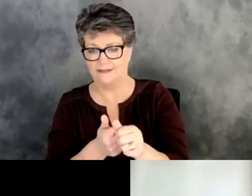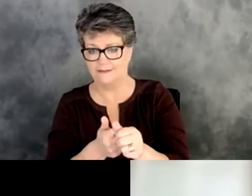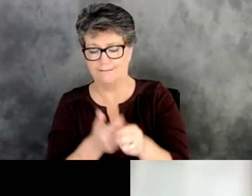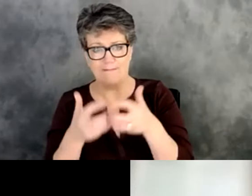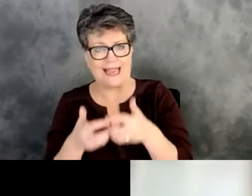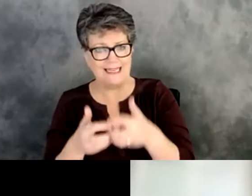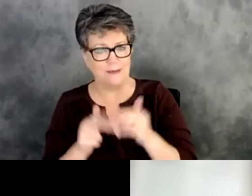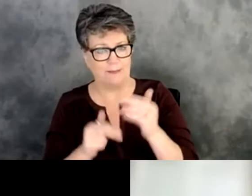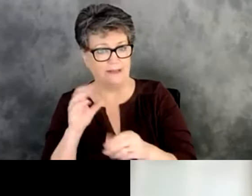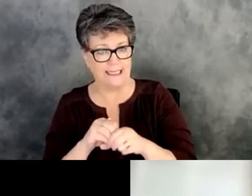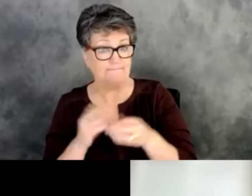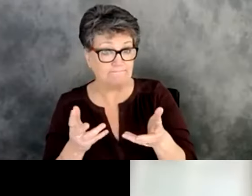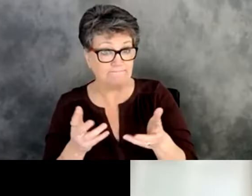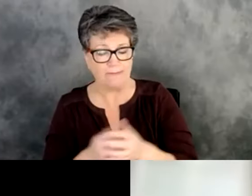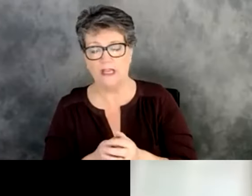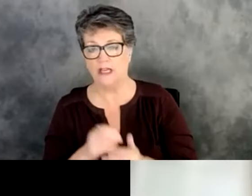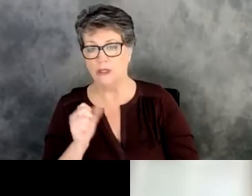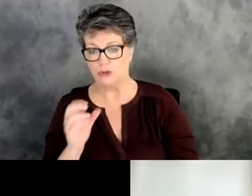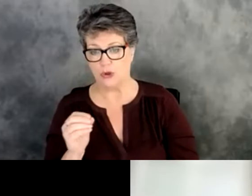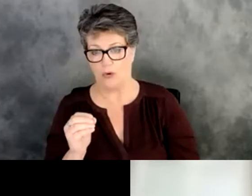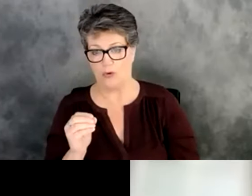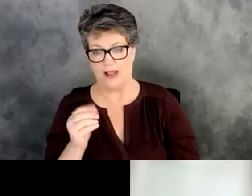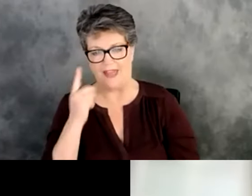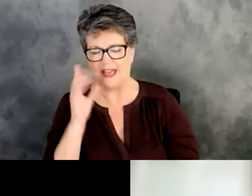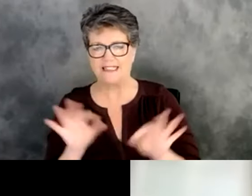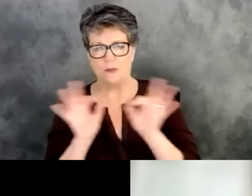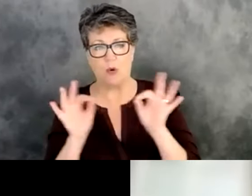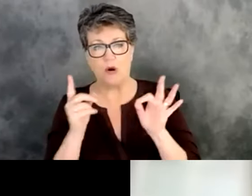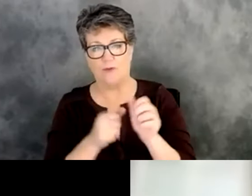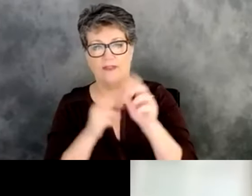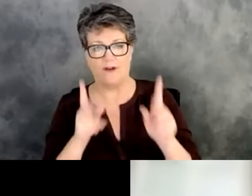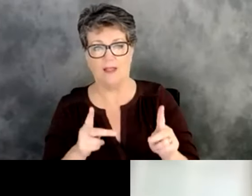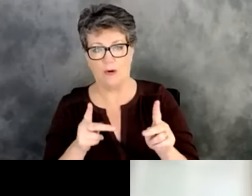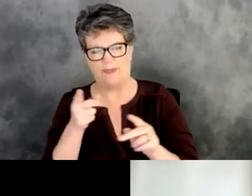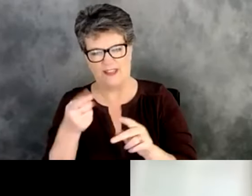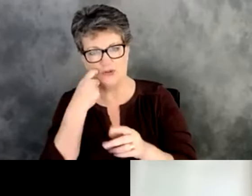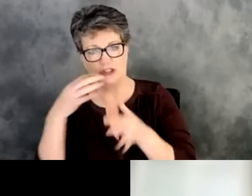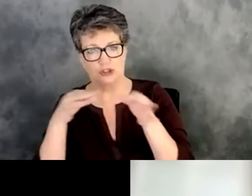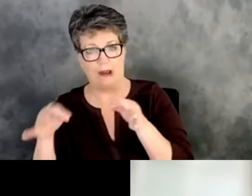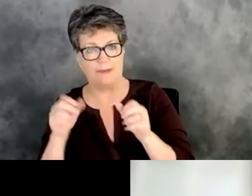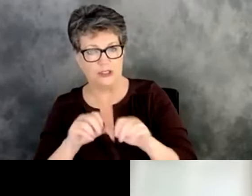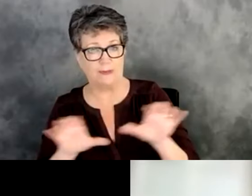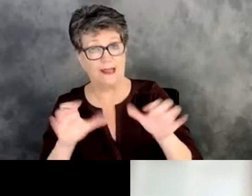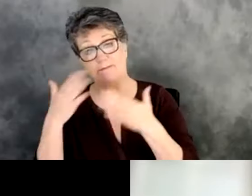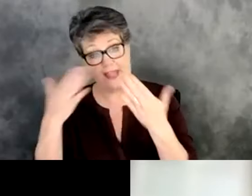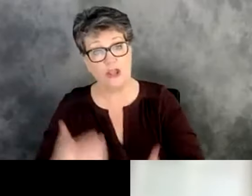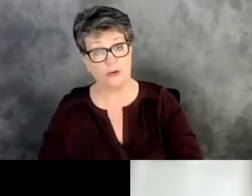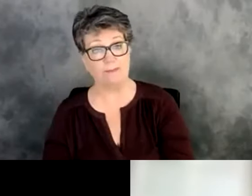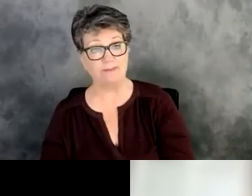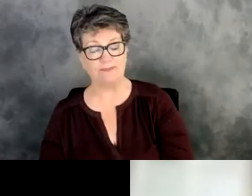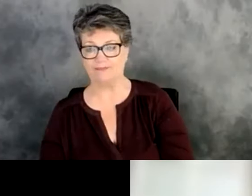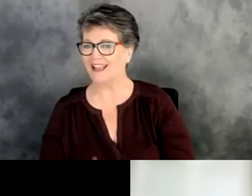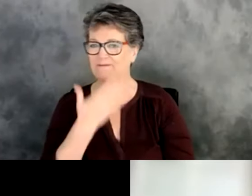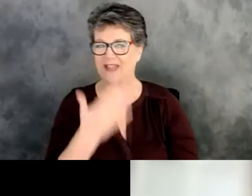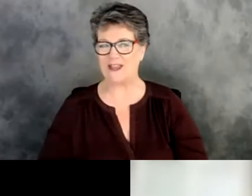mechanism with it either. So I think it's important for the follow-up that you're describing to be done. Thank you. Thank